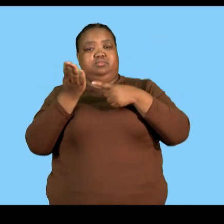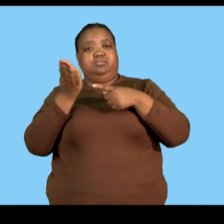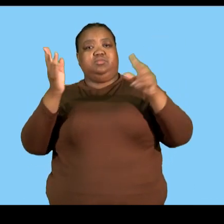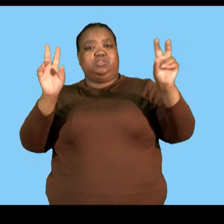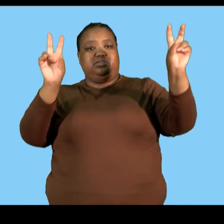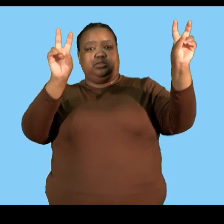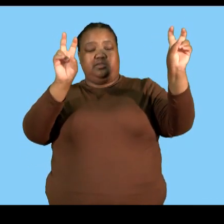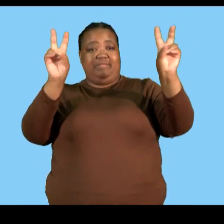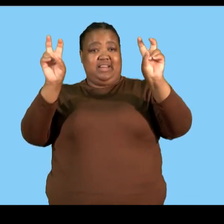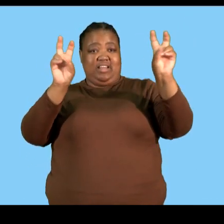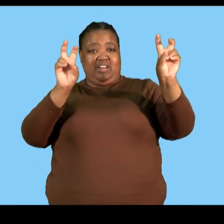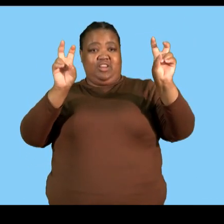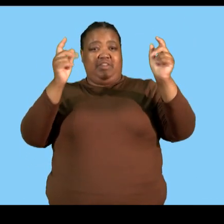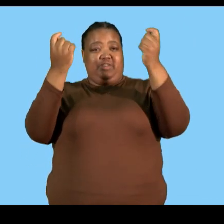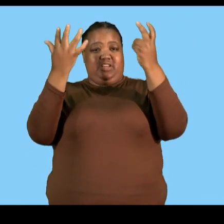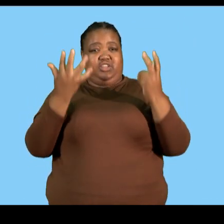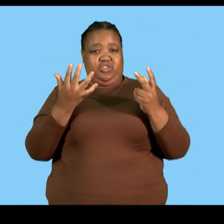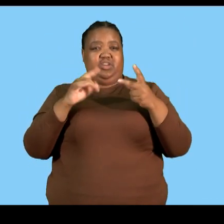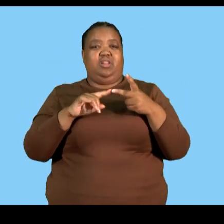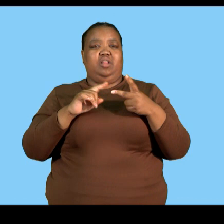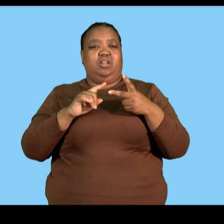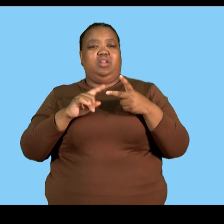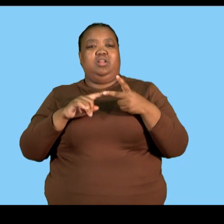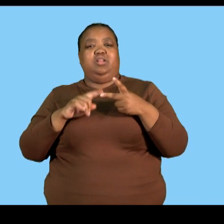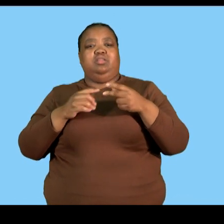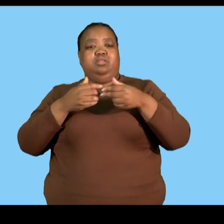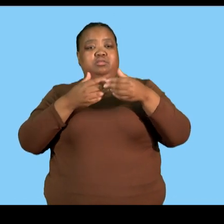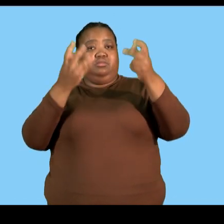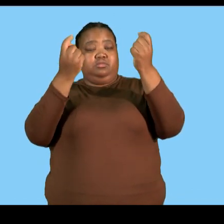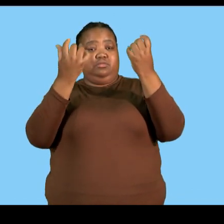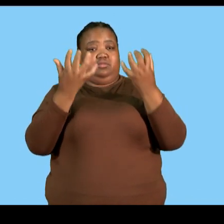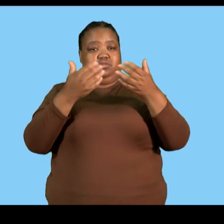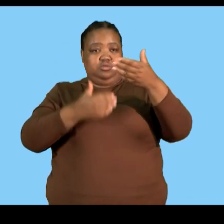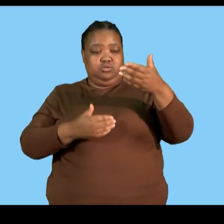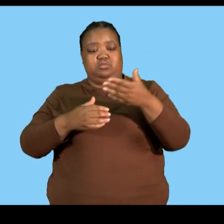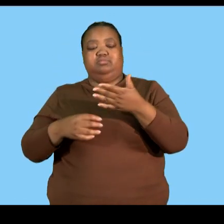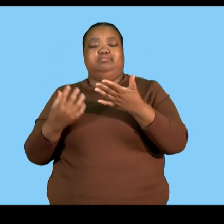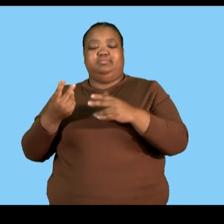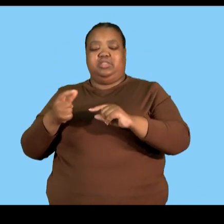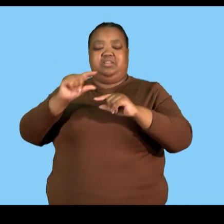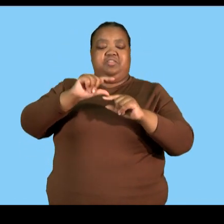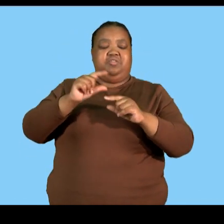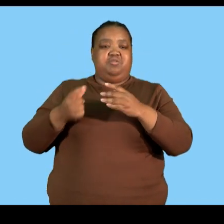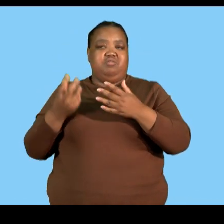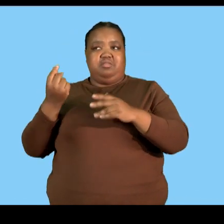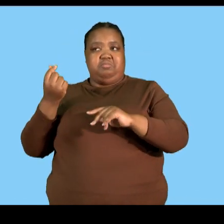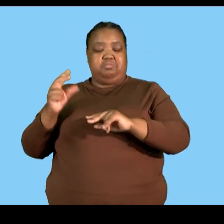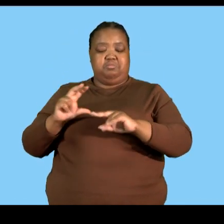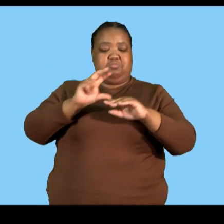be financial document, tariff system, banking, loans and investment,